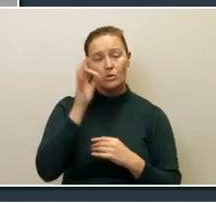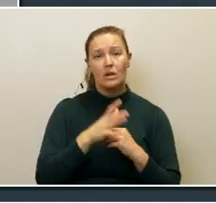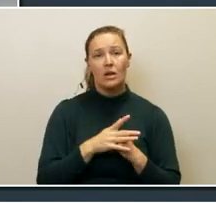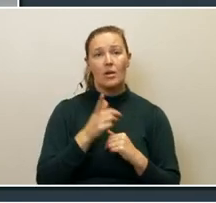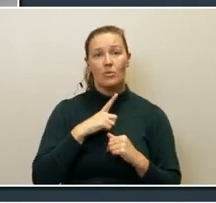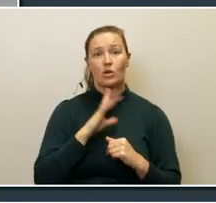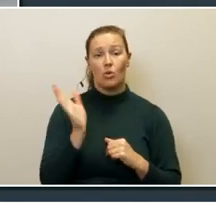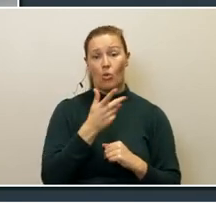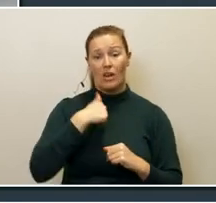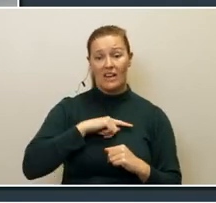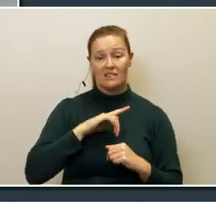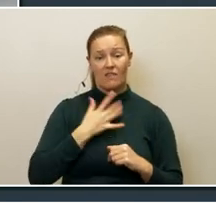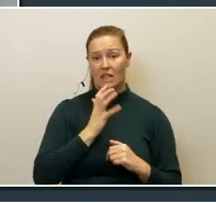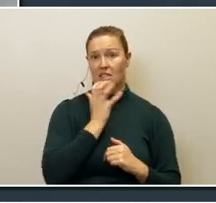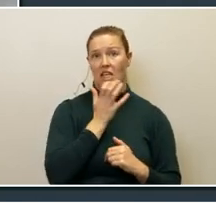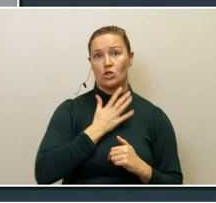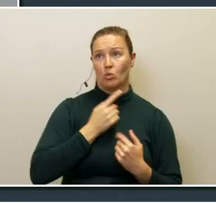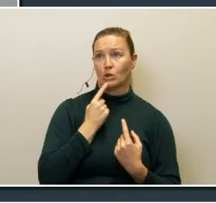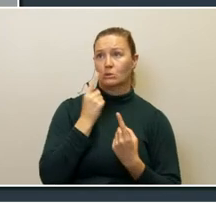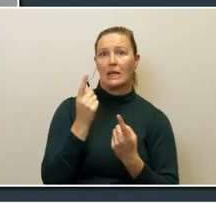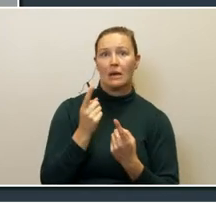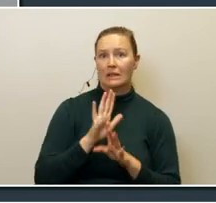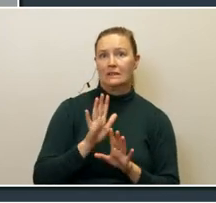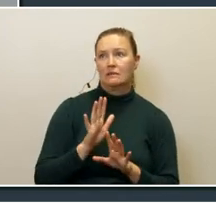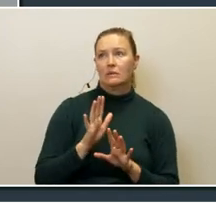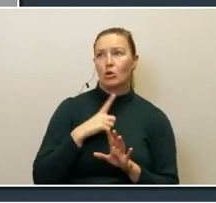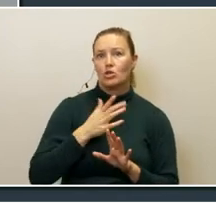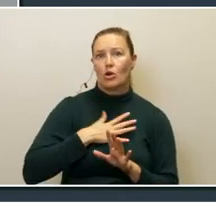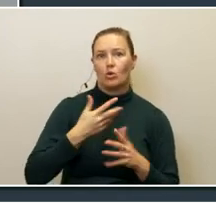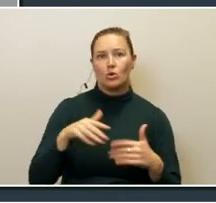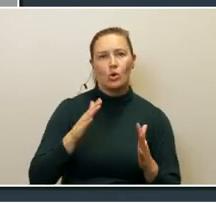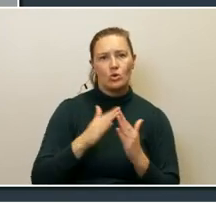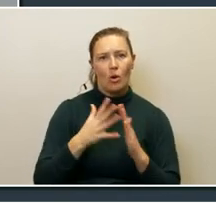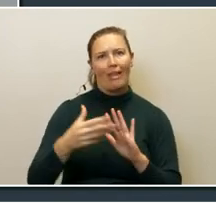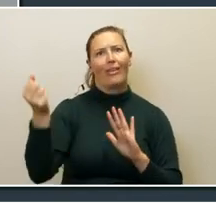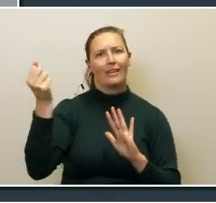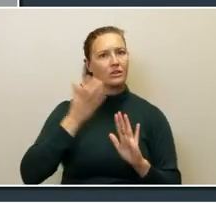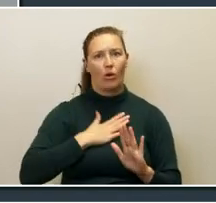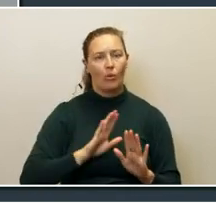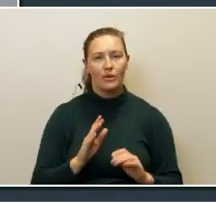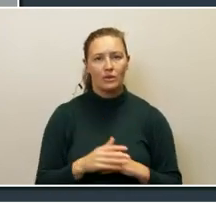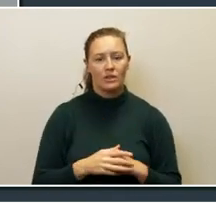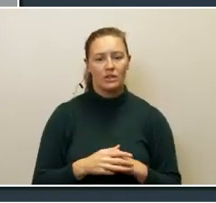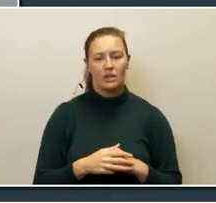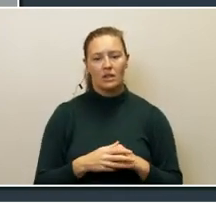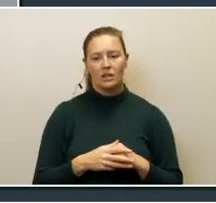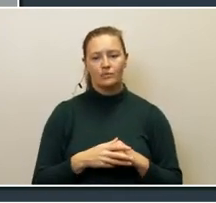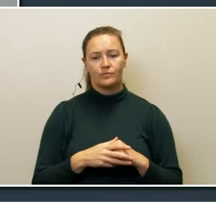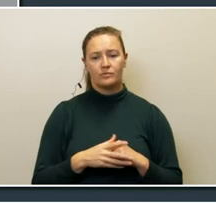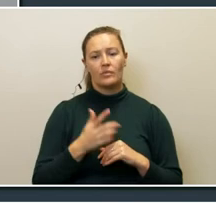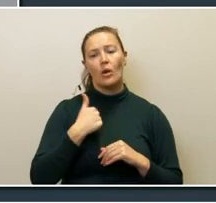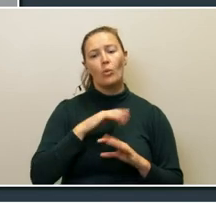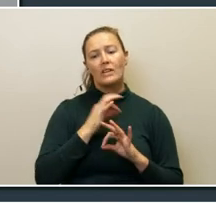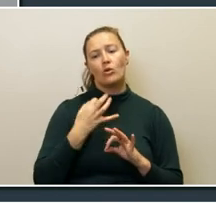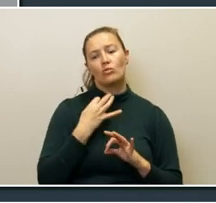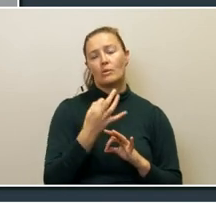because everyone's too scared to make a noise in case they lose their home. And so we're not representing